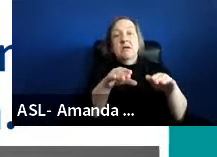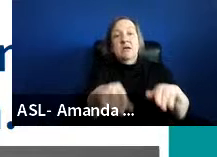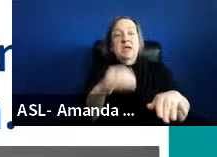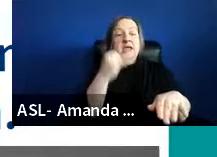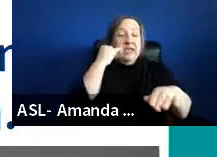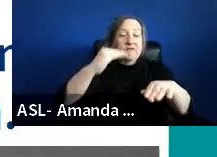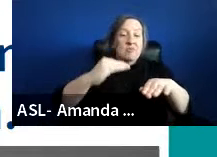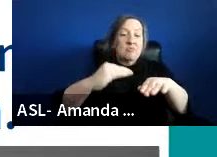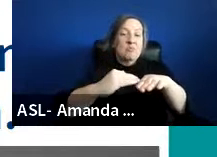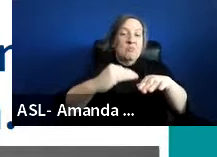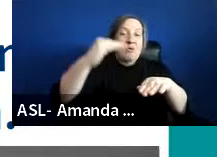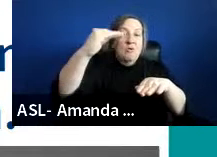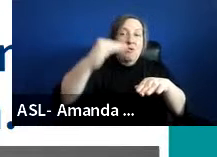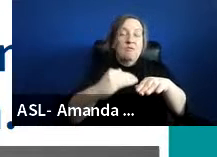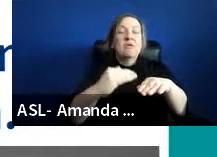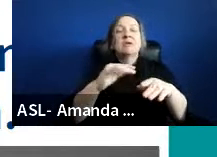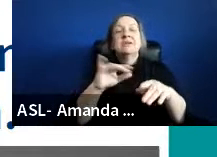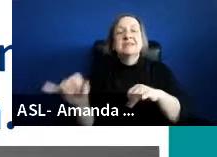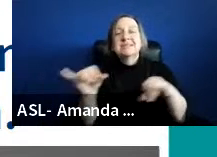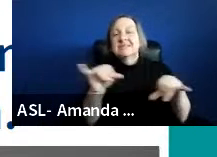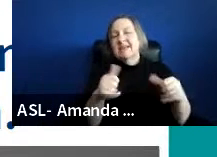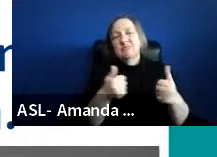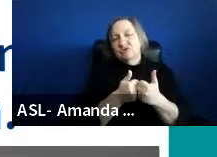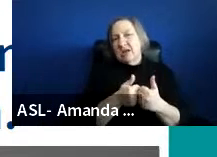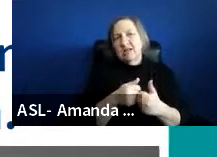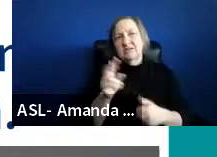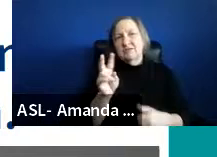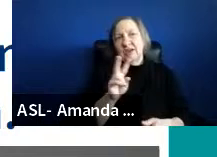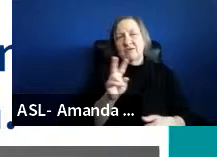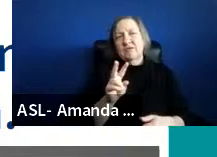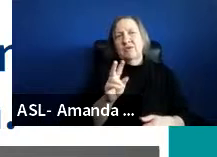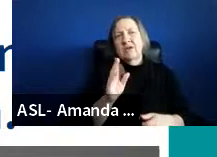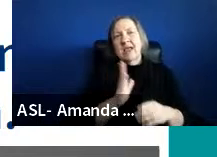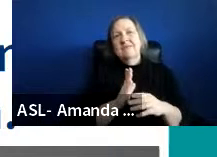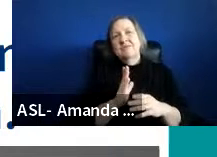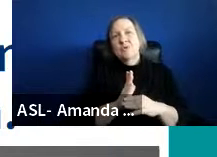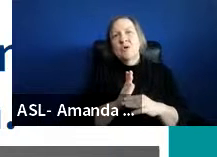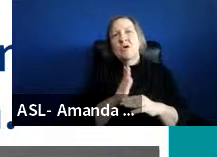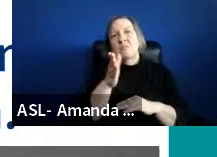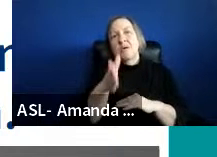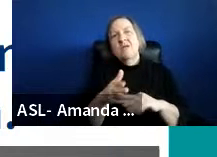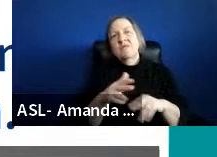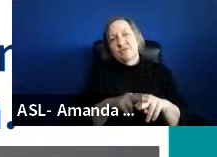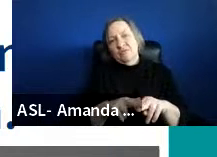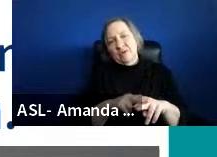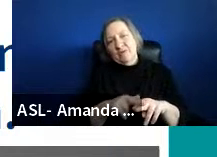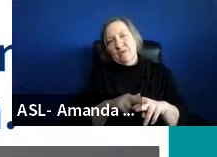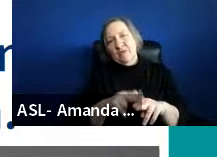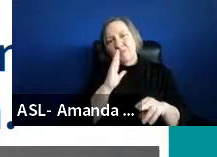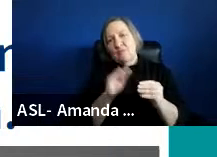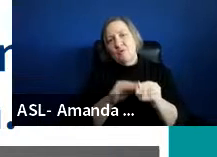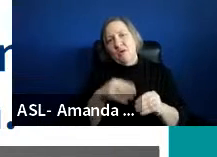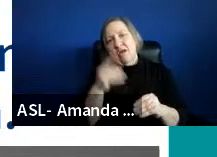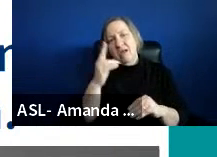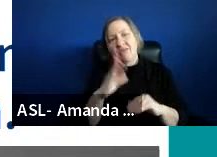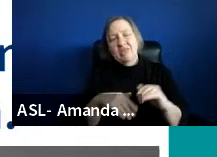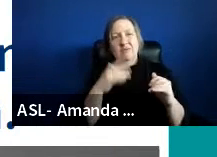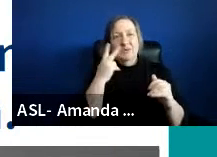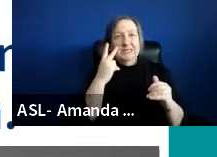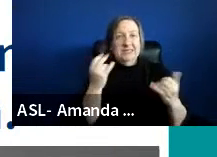same challenge on the Vancouver side is to go above the railroad. So it's going to be higher than what we see there